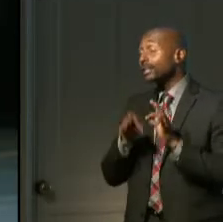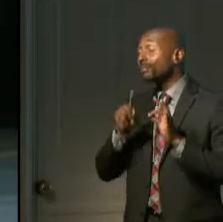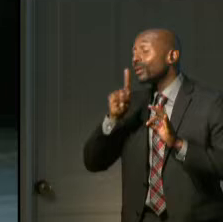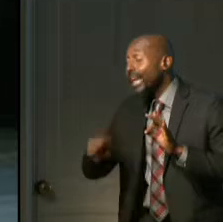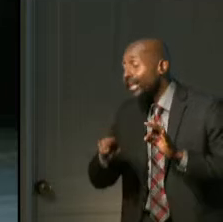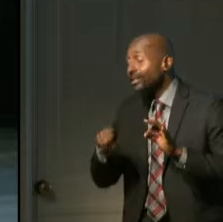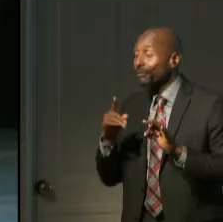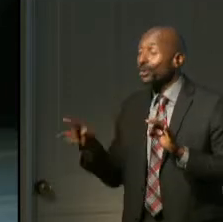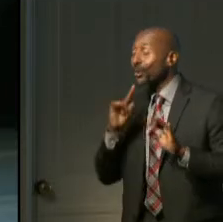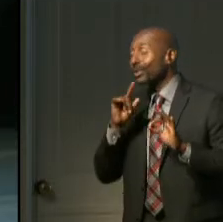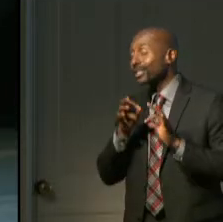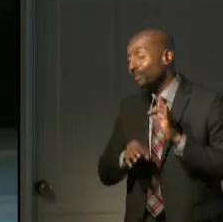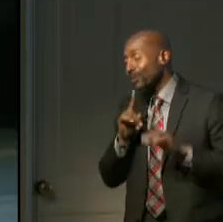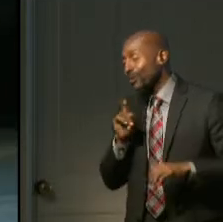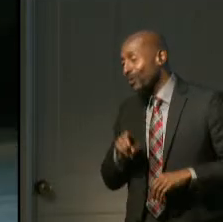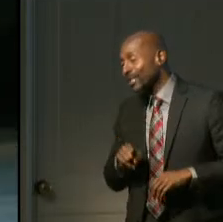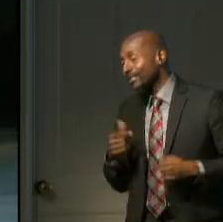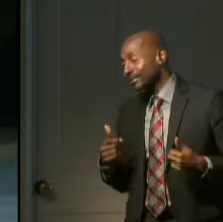question.